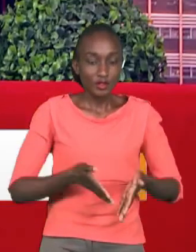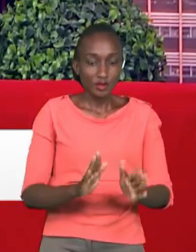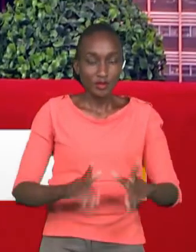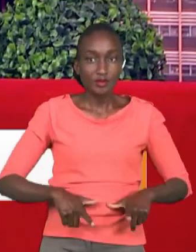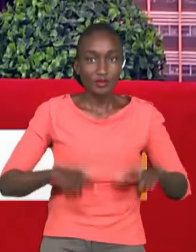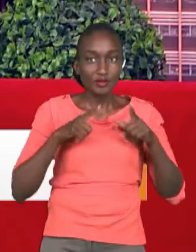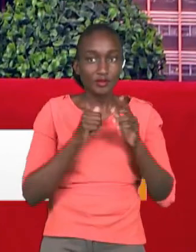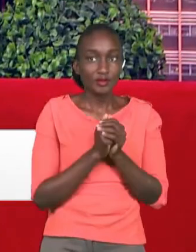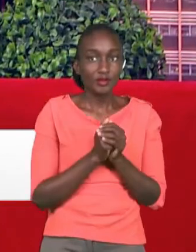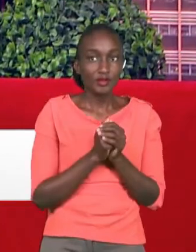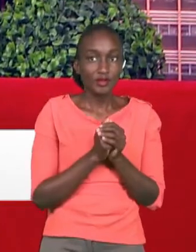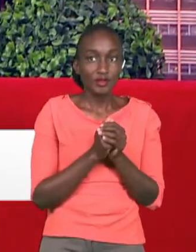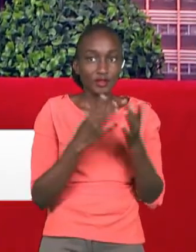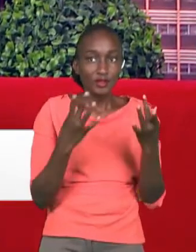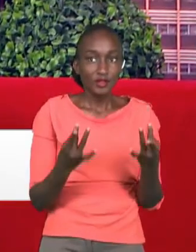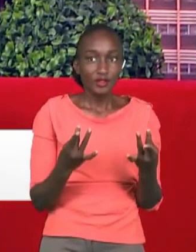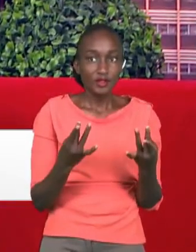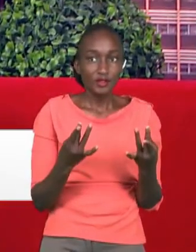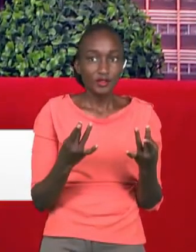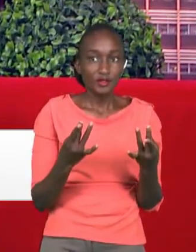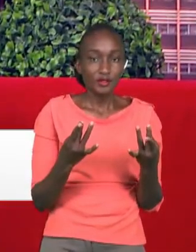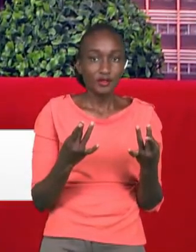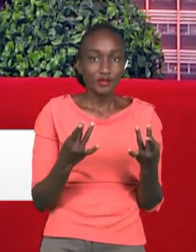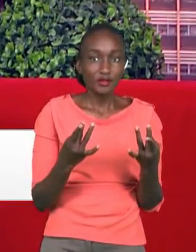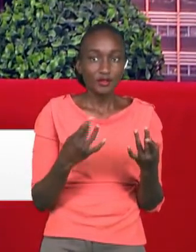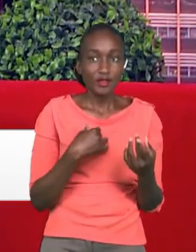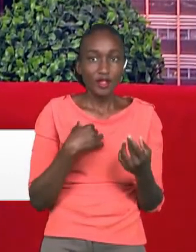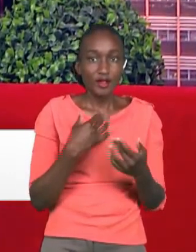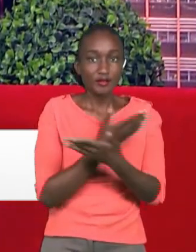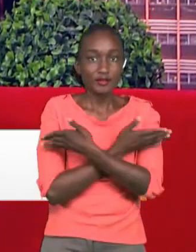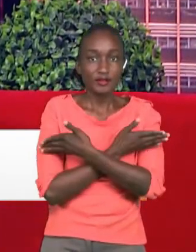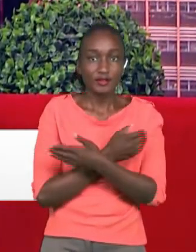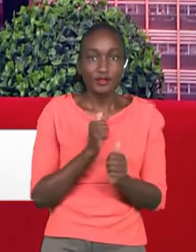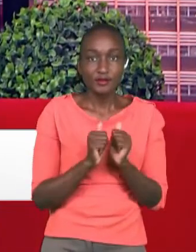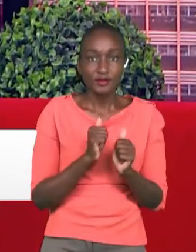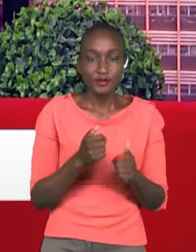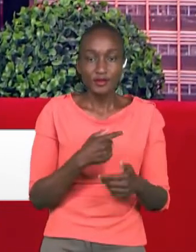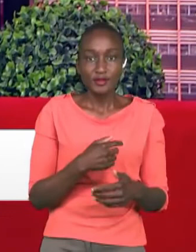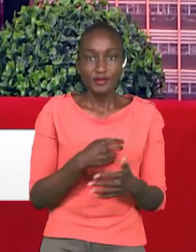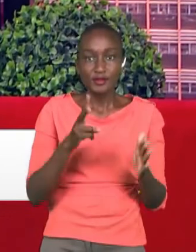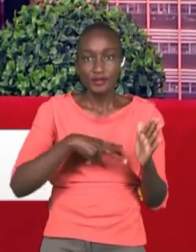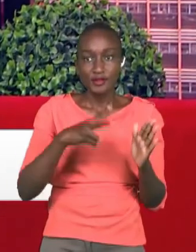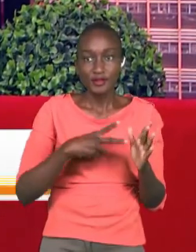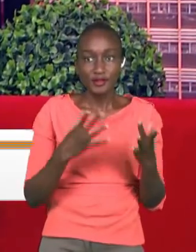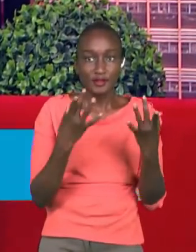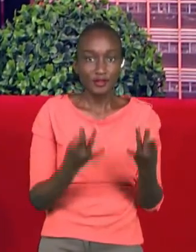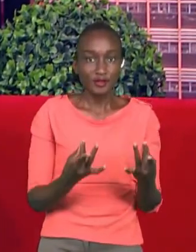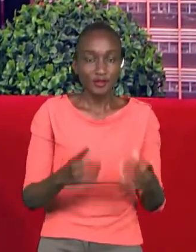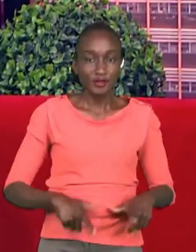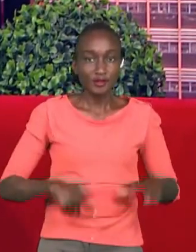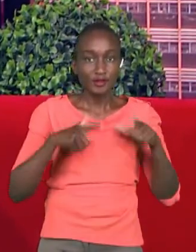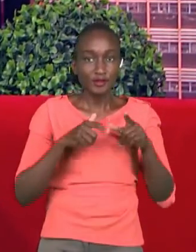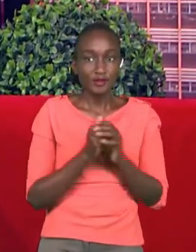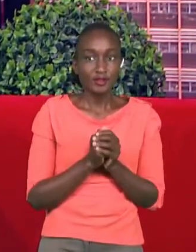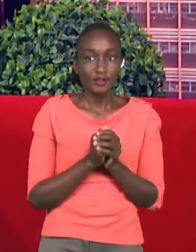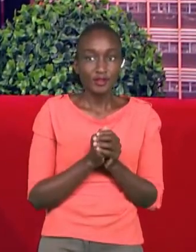Yes. And yoga is for life. Mm-hmm. You can read it here. Hashtag yoga for life. Yoga for life.